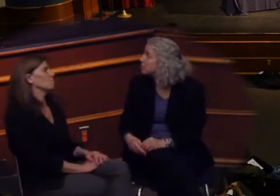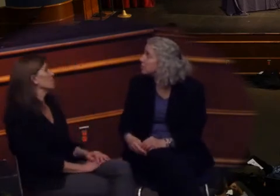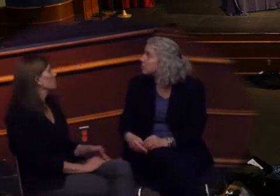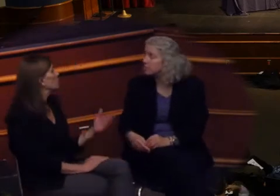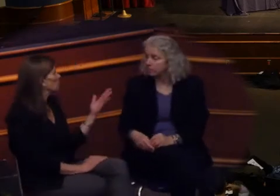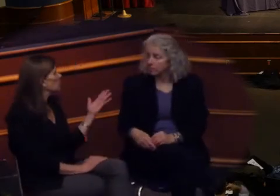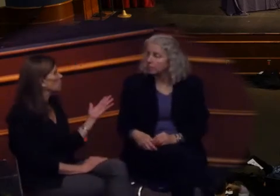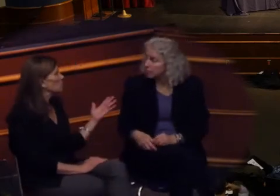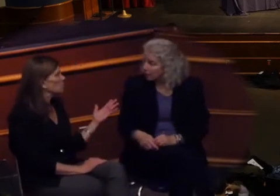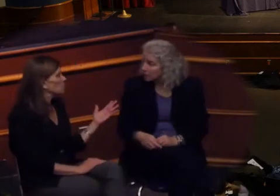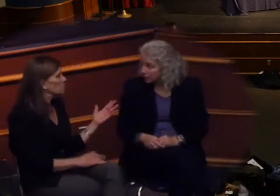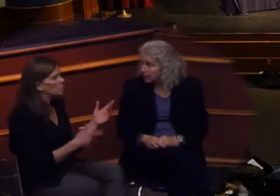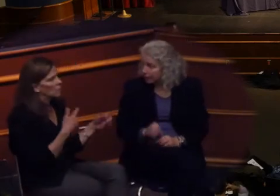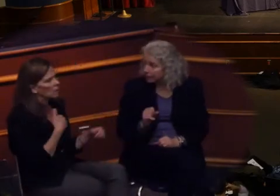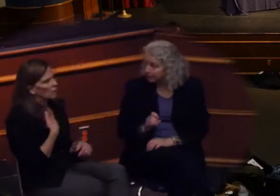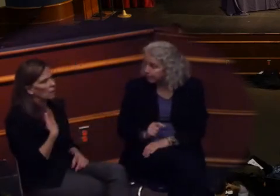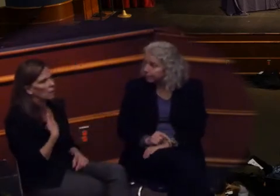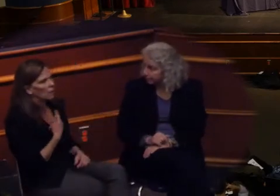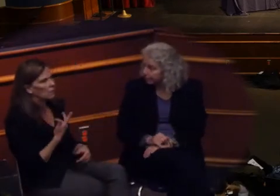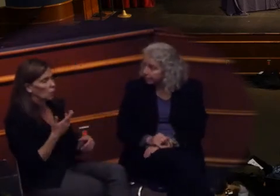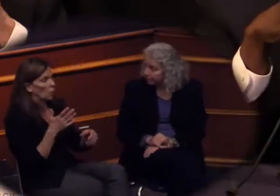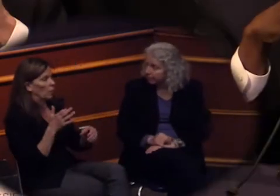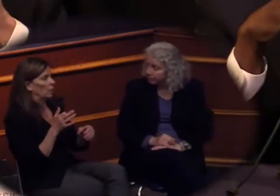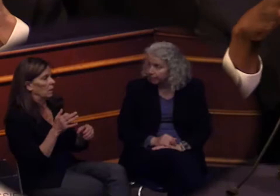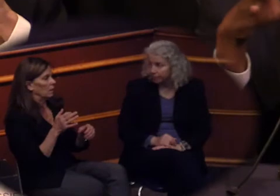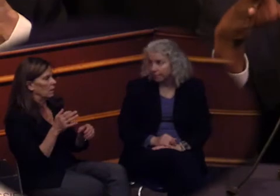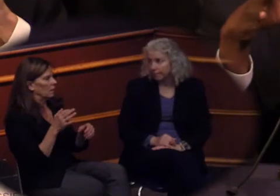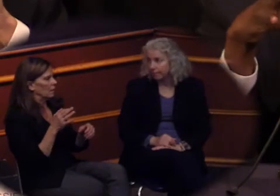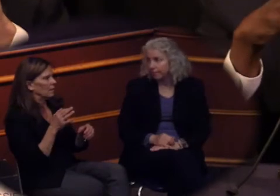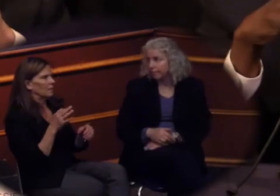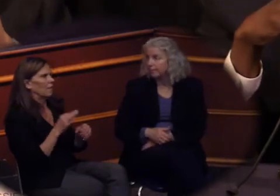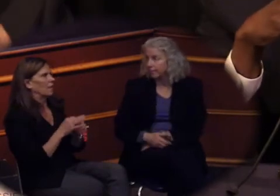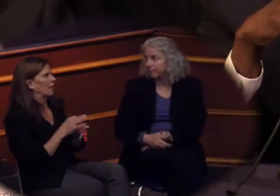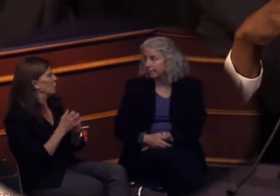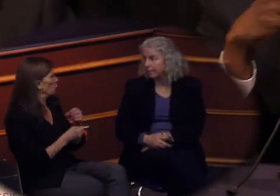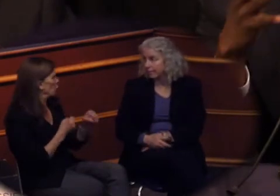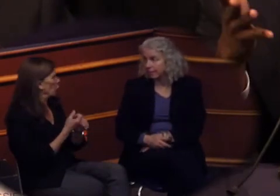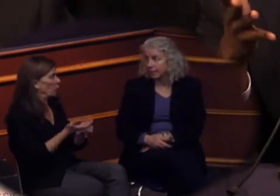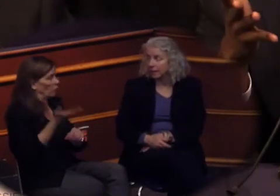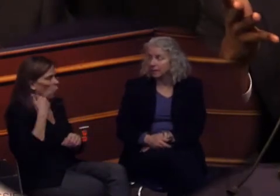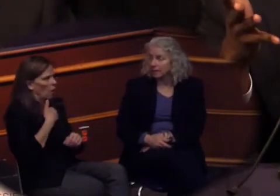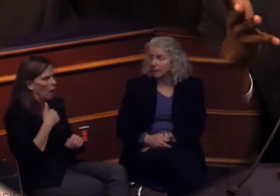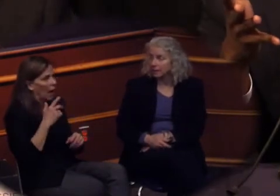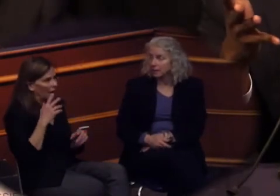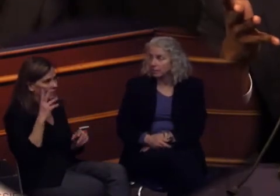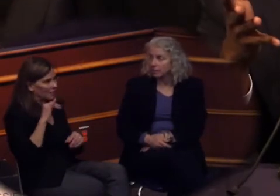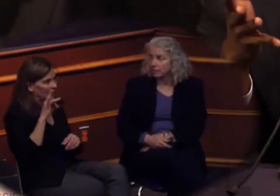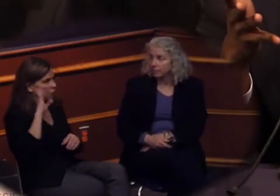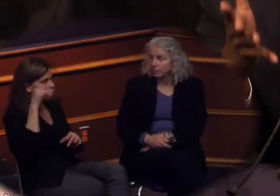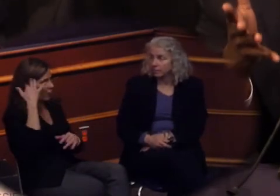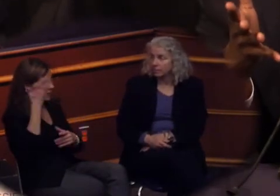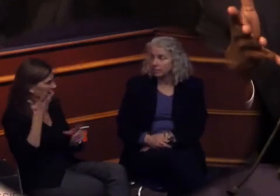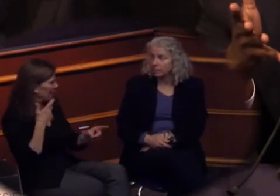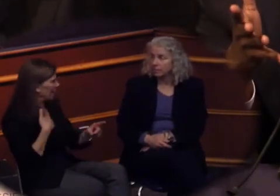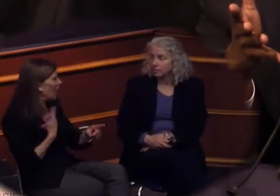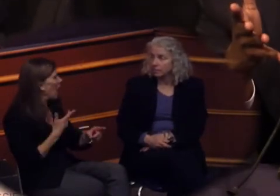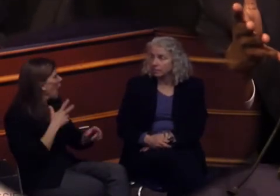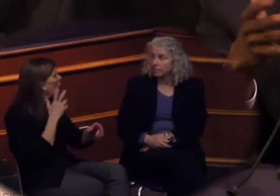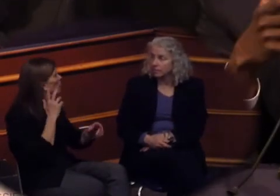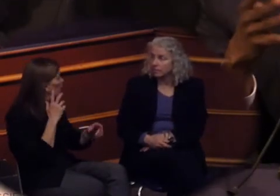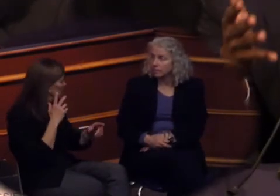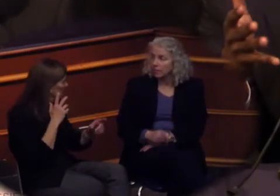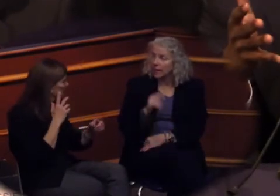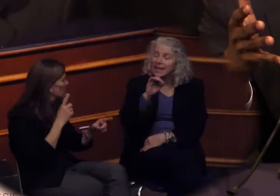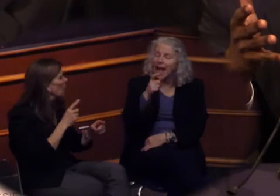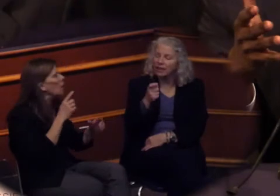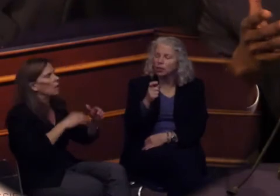So I did something in my reelection year that a lot of people told me I was crazy to do. I put a tax override package on the ballot in March of my reelection year